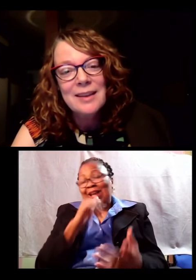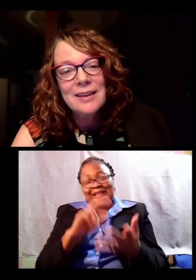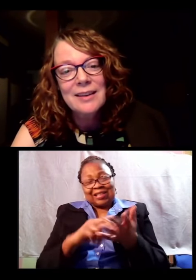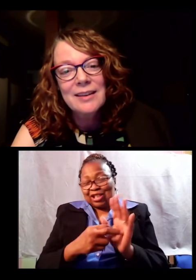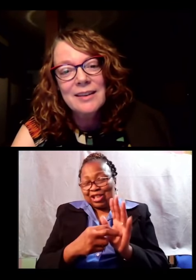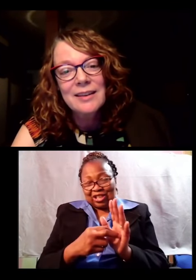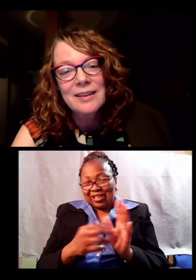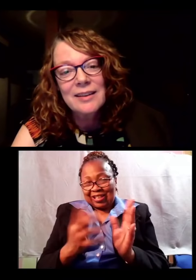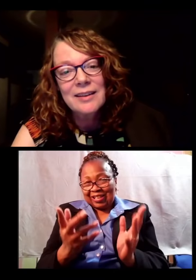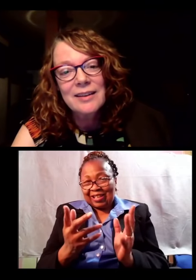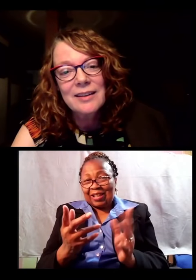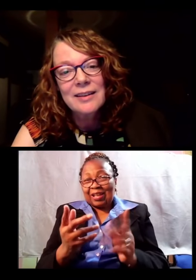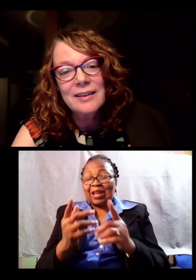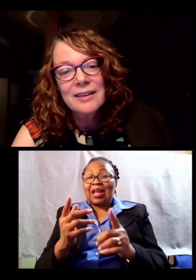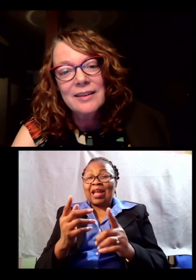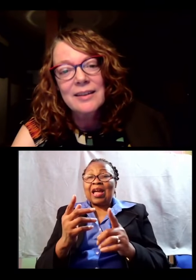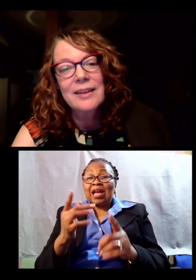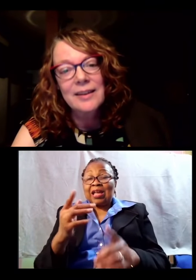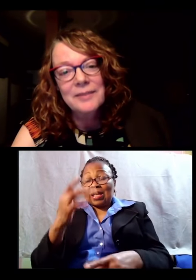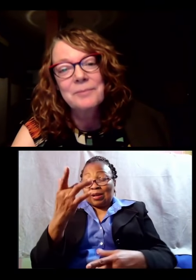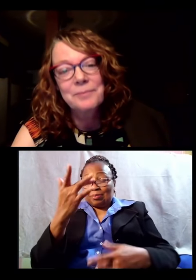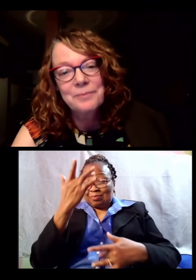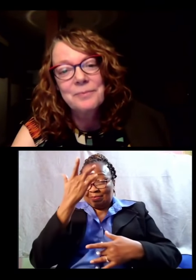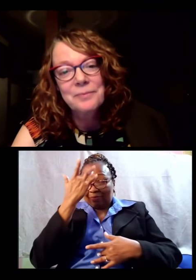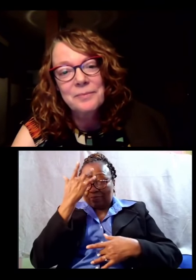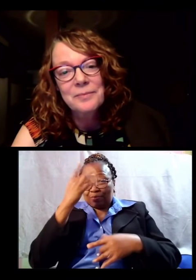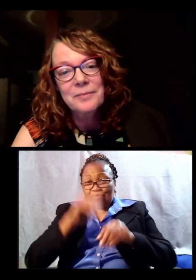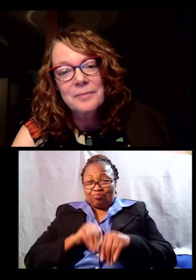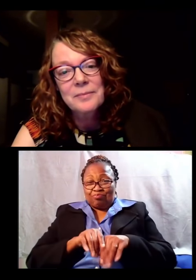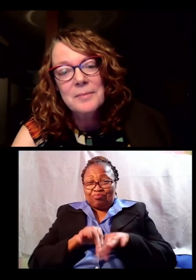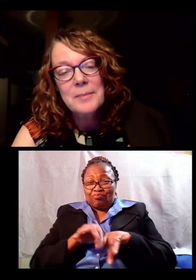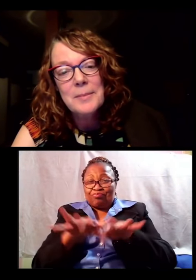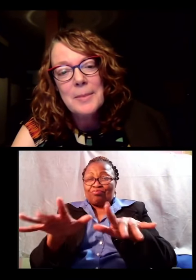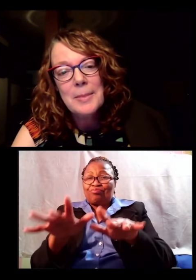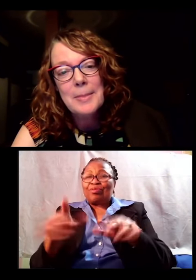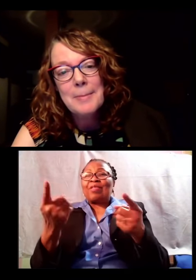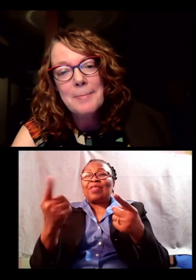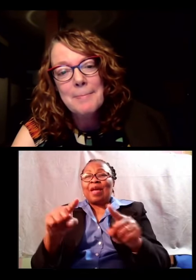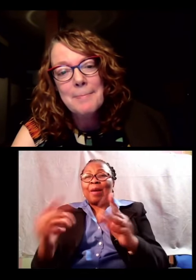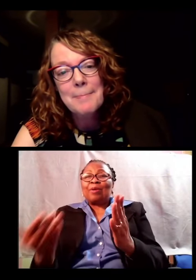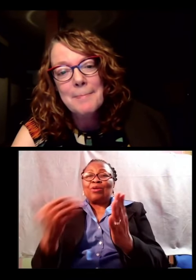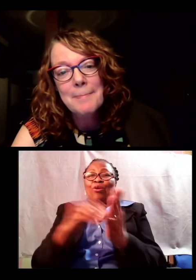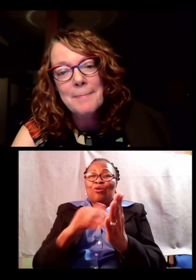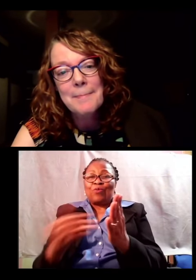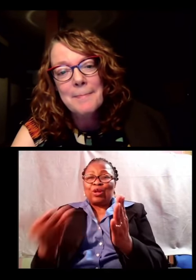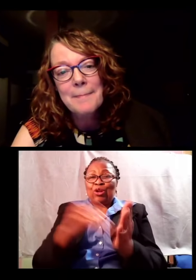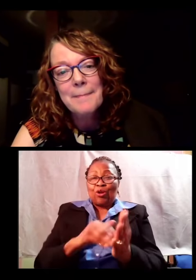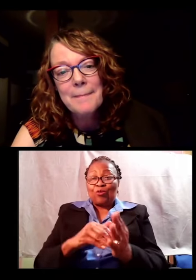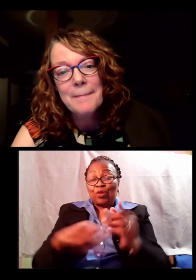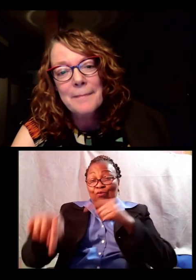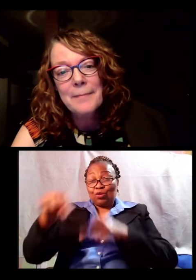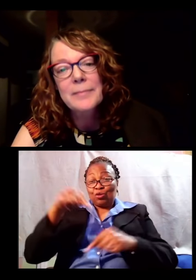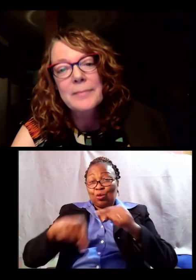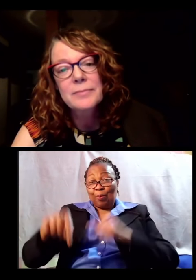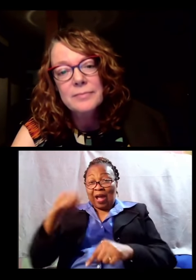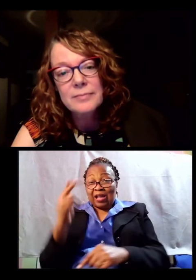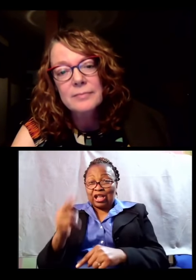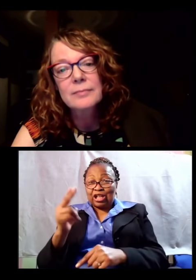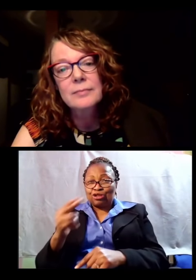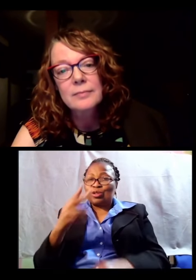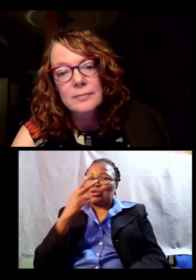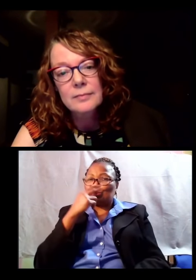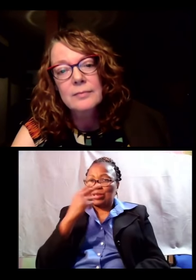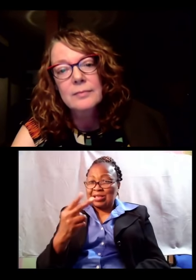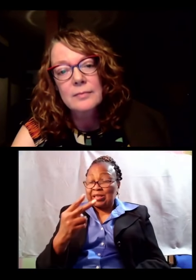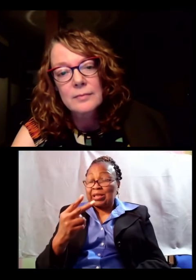Yeah, pandemics are recurring. Yeah. If you go back in history, you can see them coming round again. And we had a few that